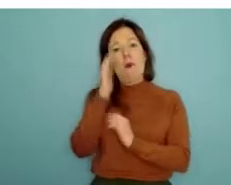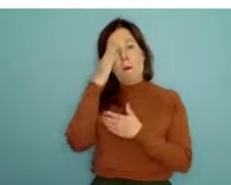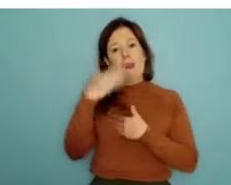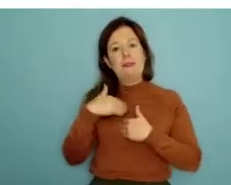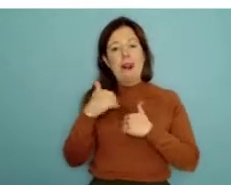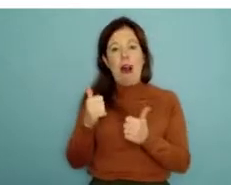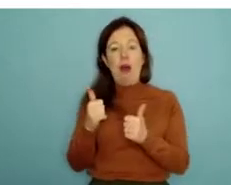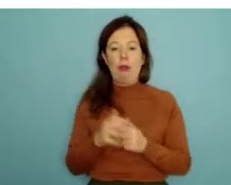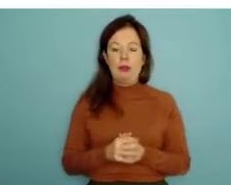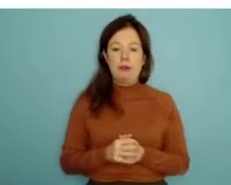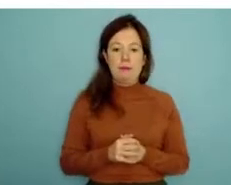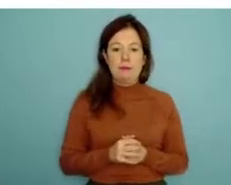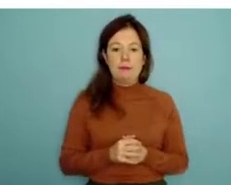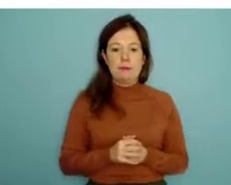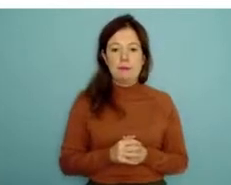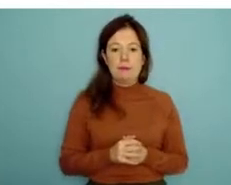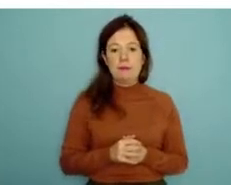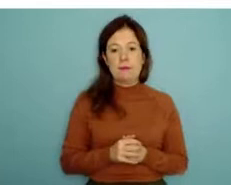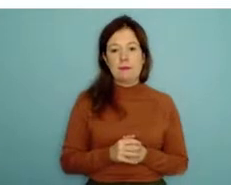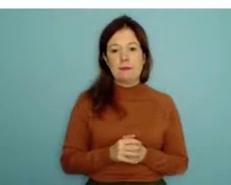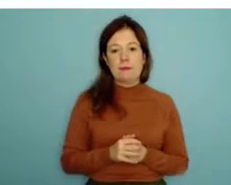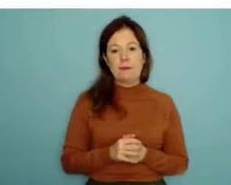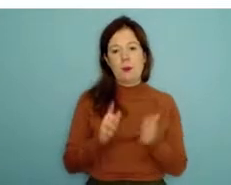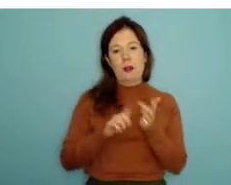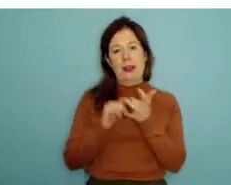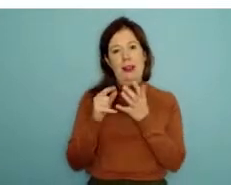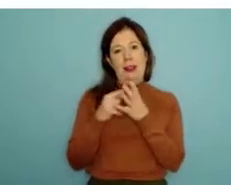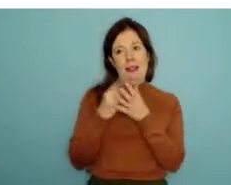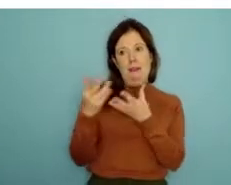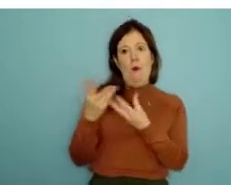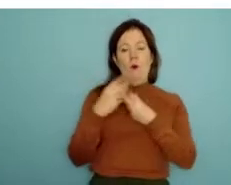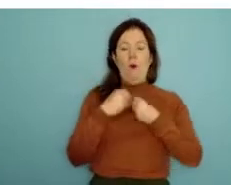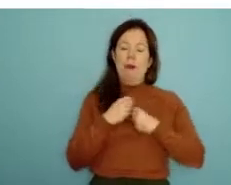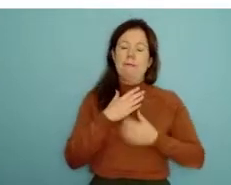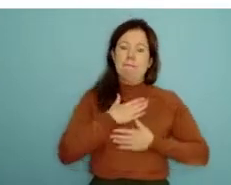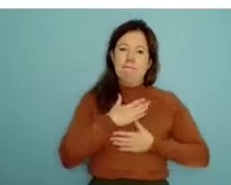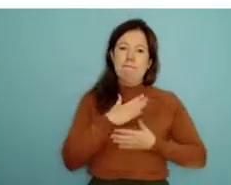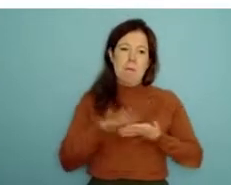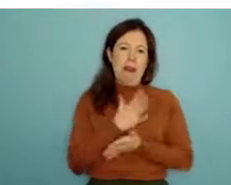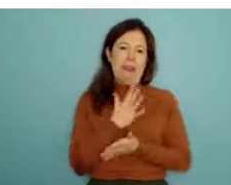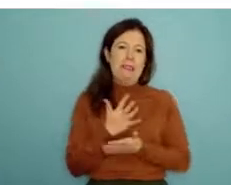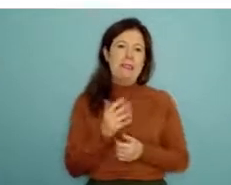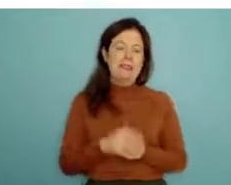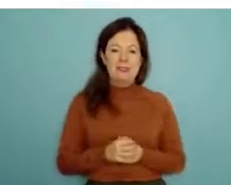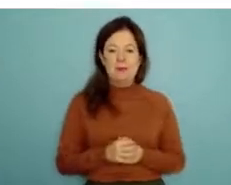we are so pleased to have her join us with us today. Next slide, please.